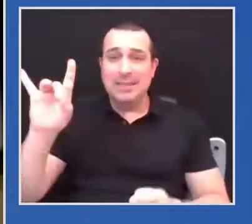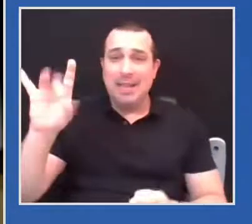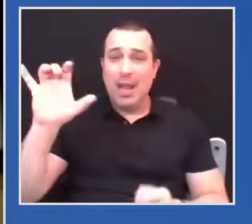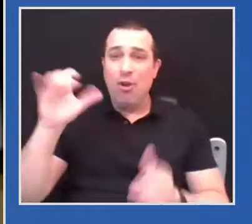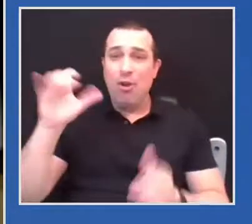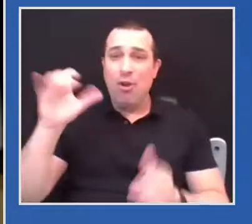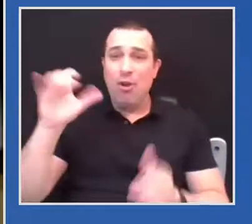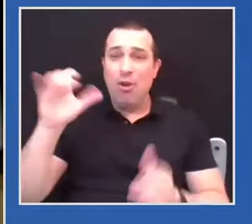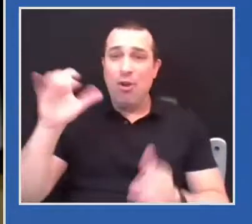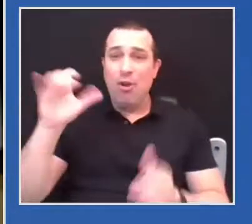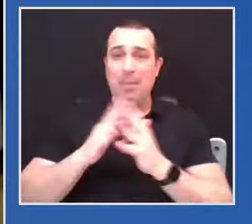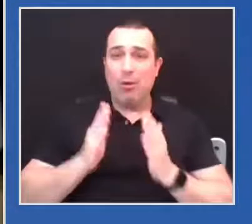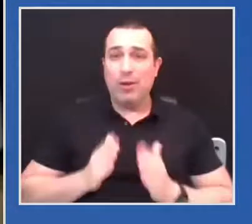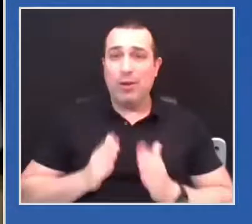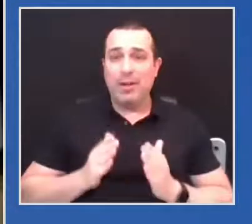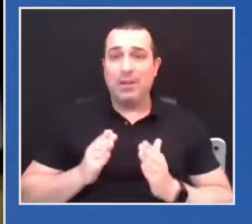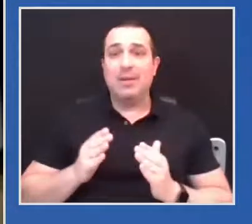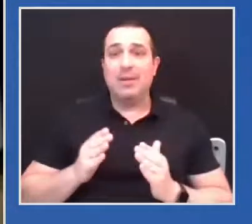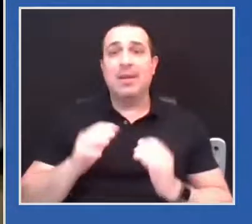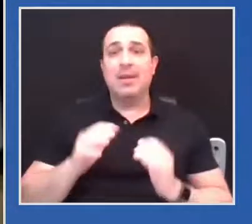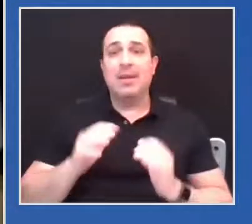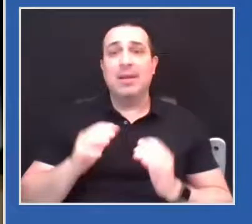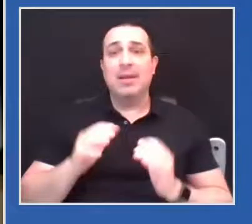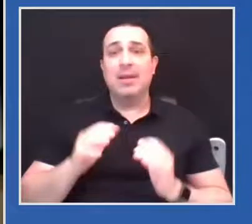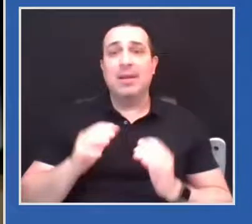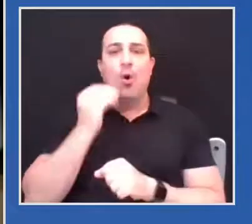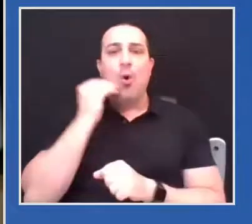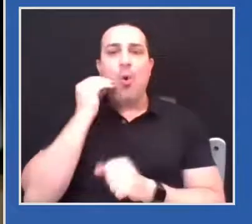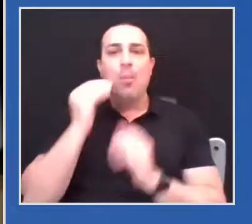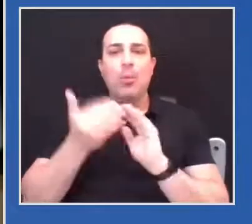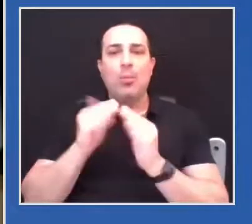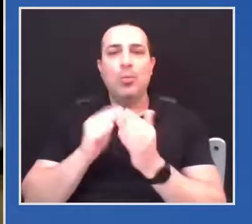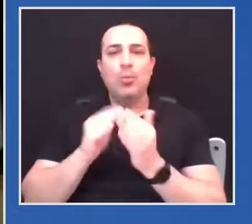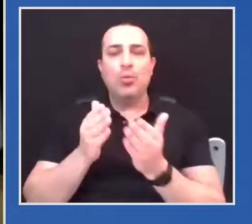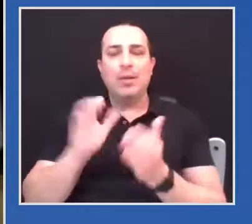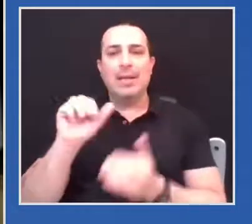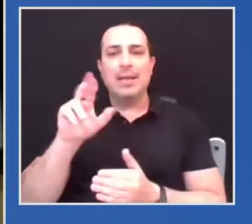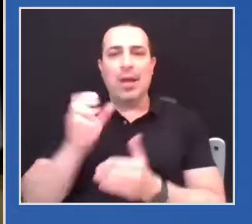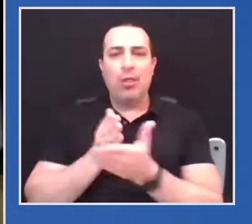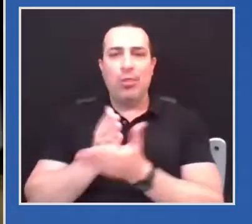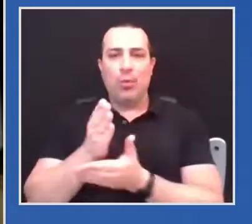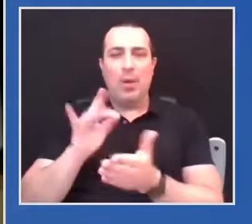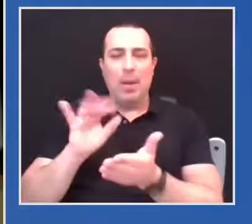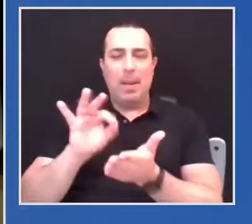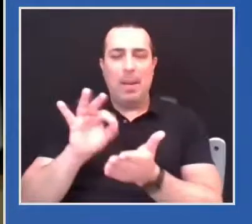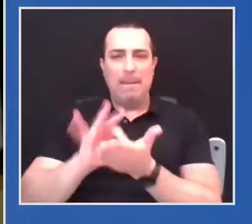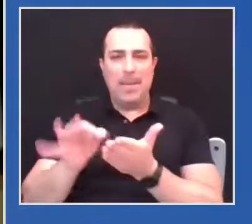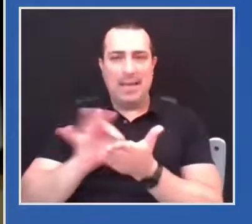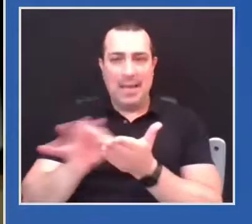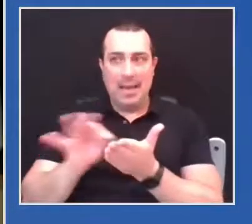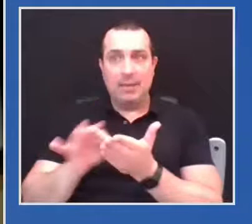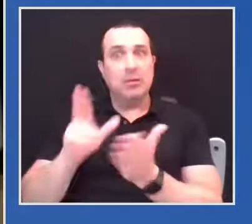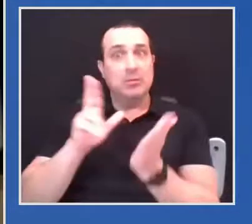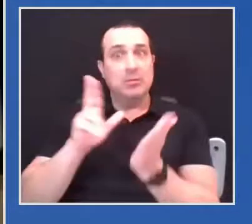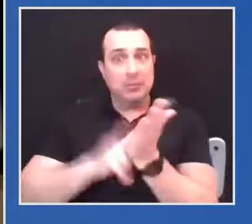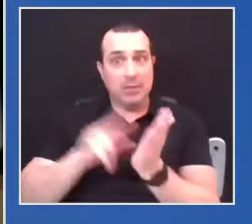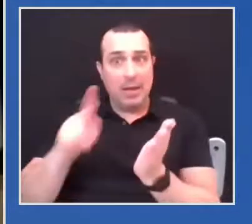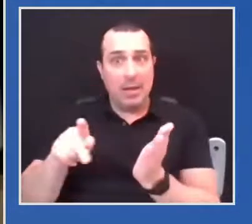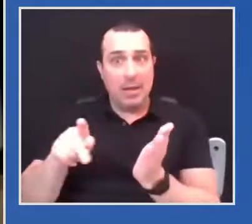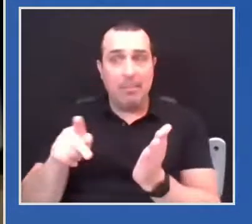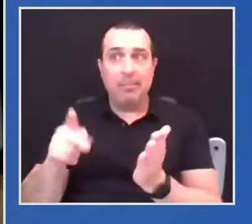are eligible for home community care through Medicaid, signed up for it, have been waiting an average of 5